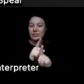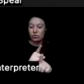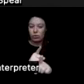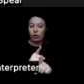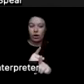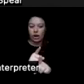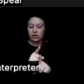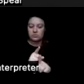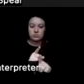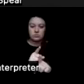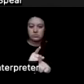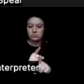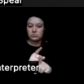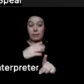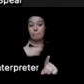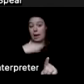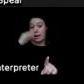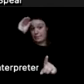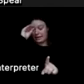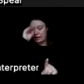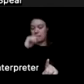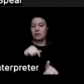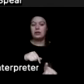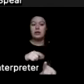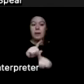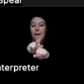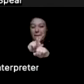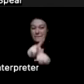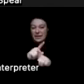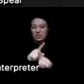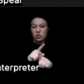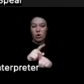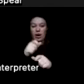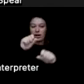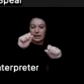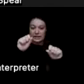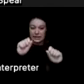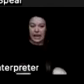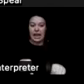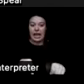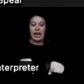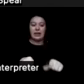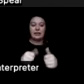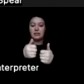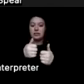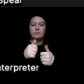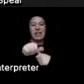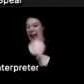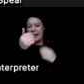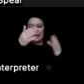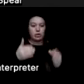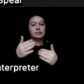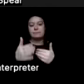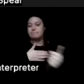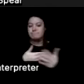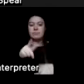one single individual can do for every single person throughout their entire stages of their career. A mentor is